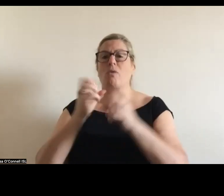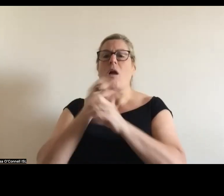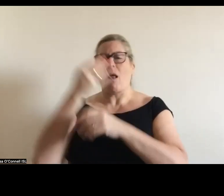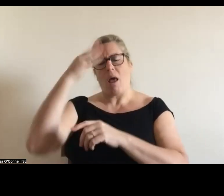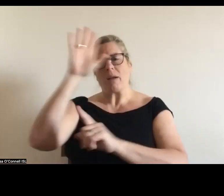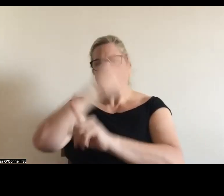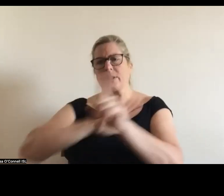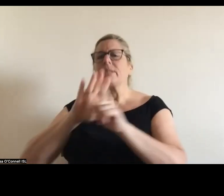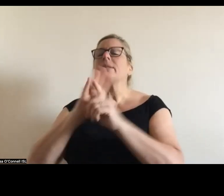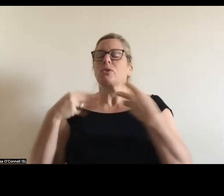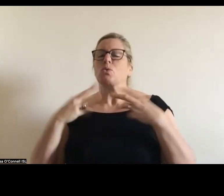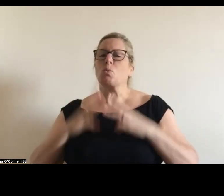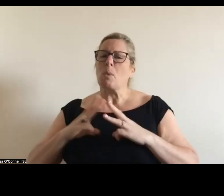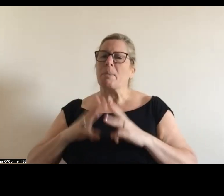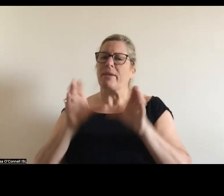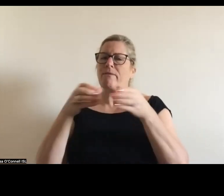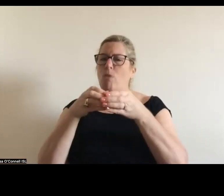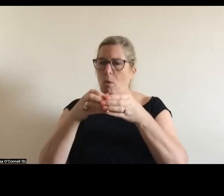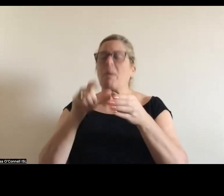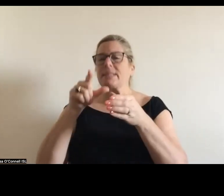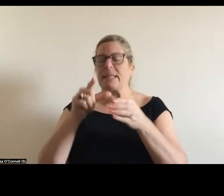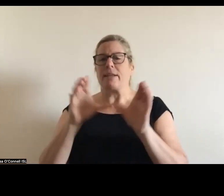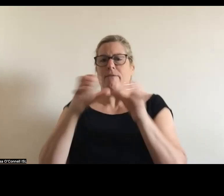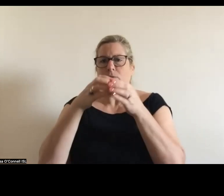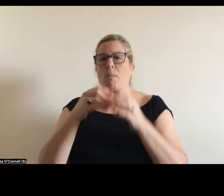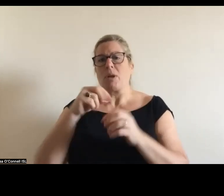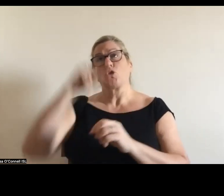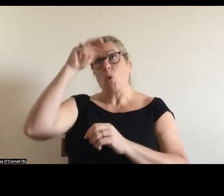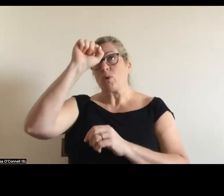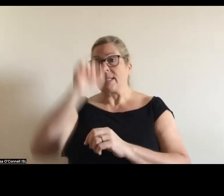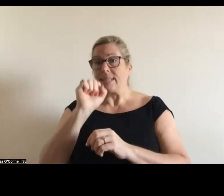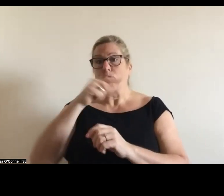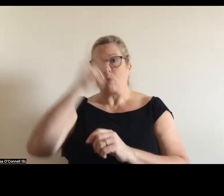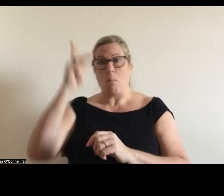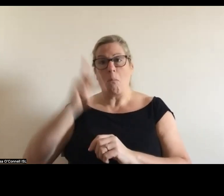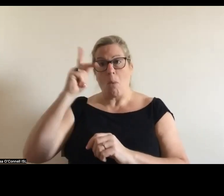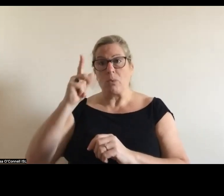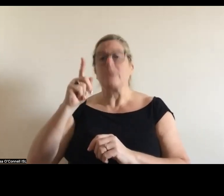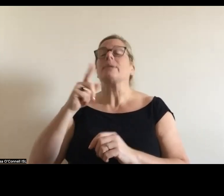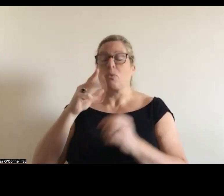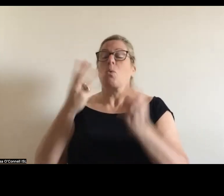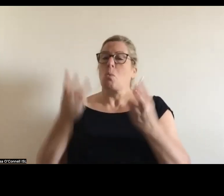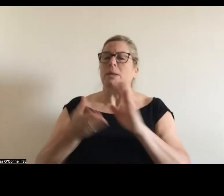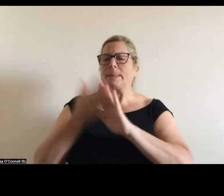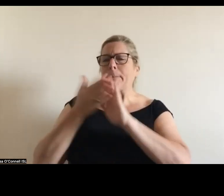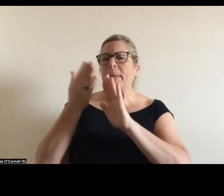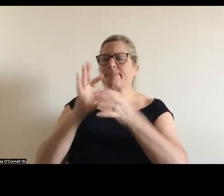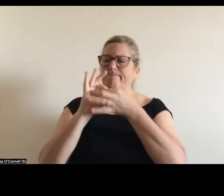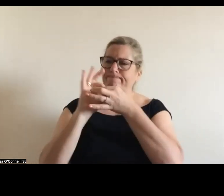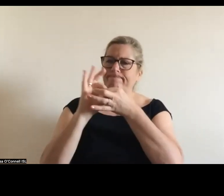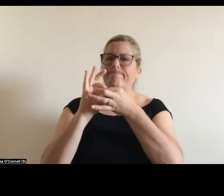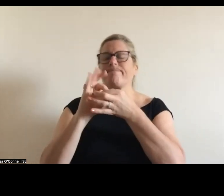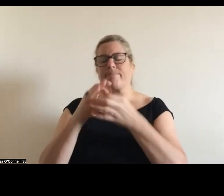The Forum is a collective of women from across the island, north and south. It's a space for building north-south links, addressing the needs